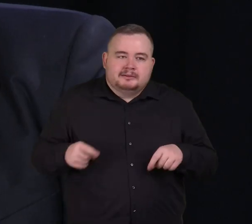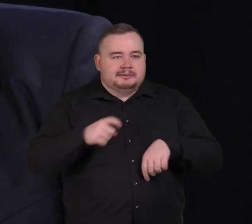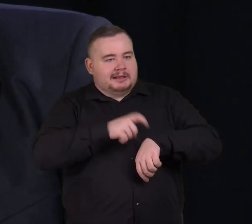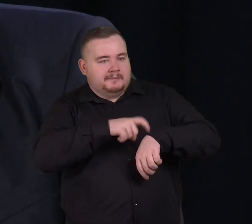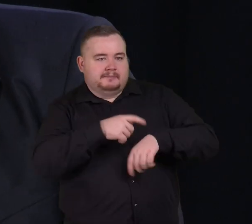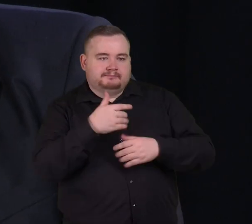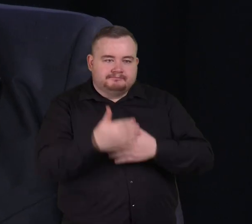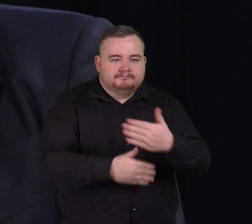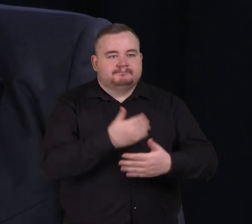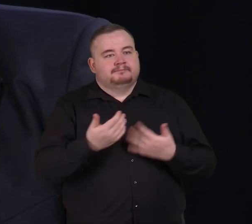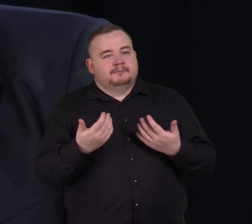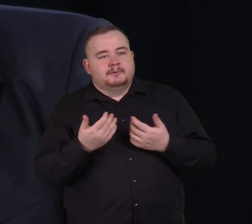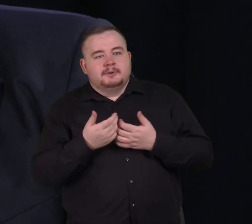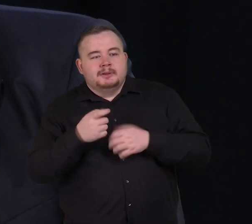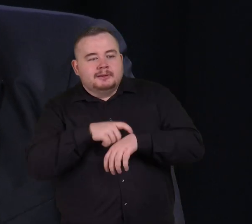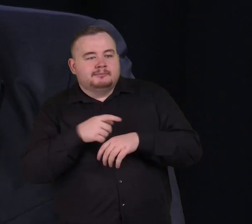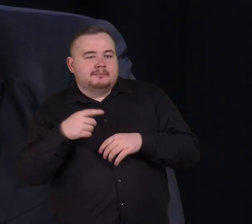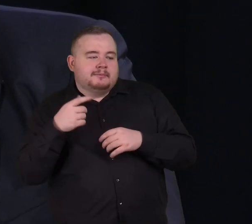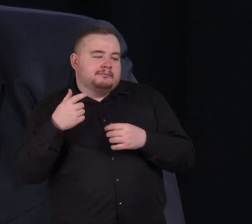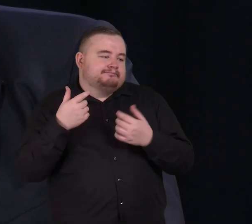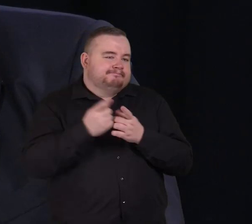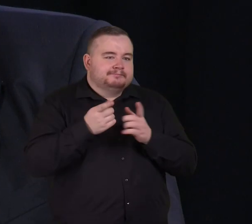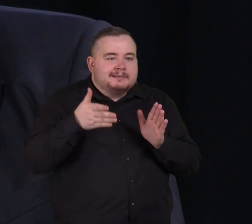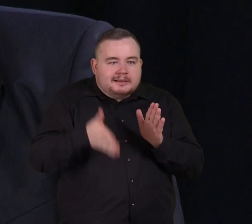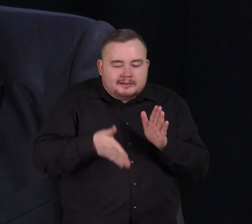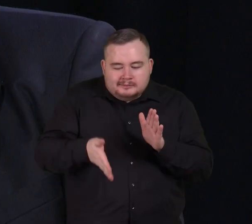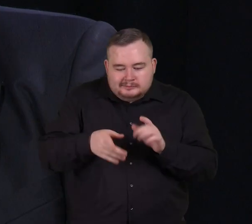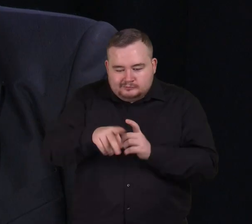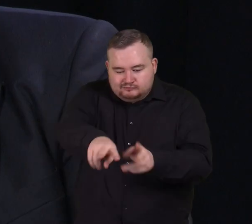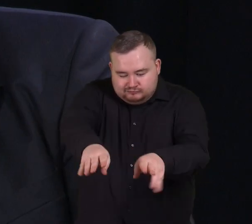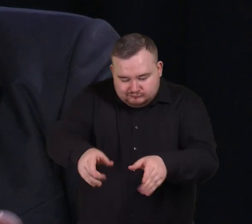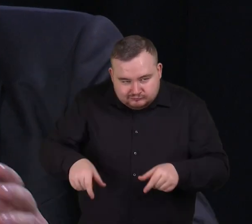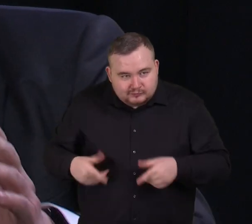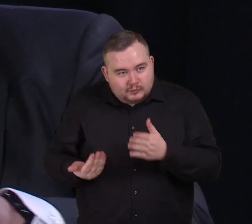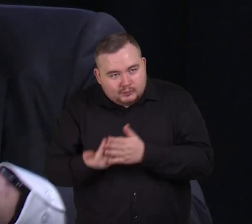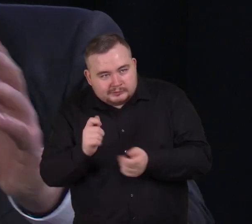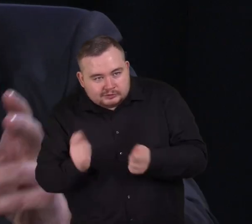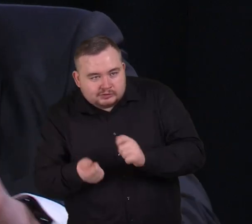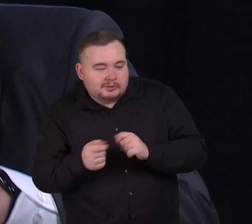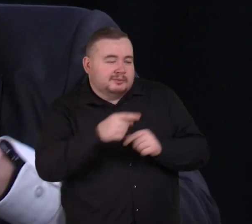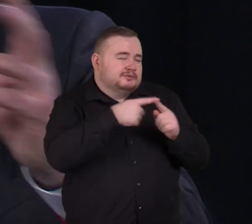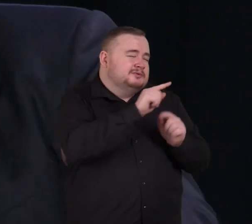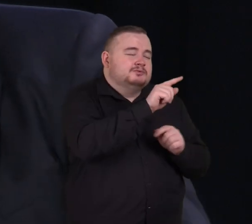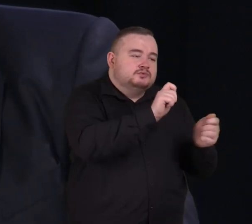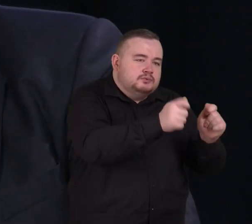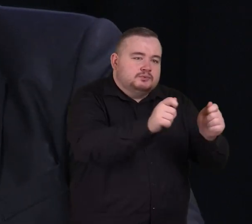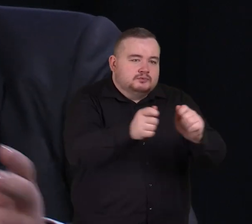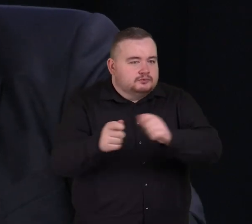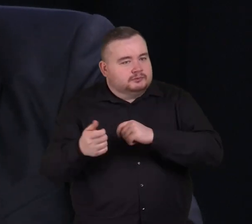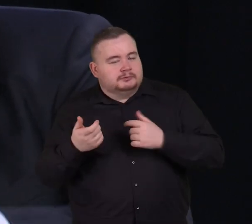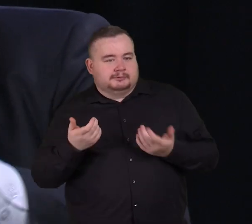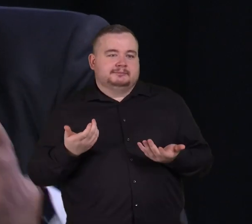The other part is what cohesion does, and if you asked me what cohesion does apart from building things and